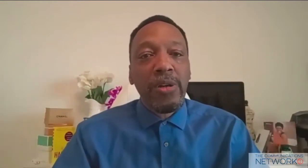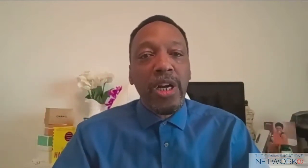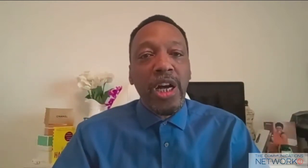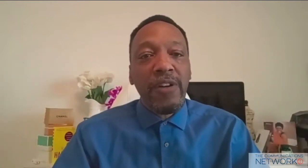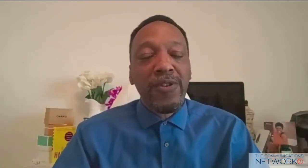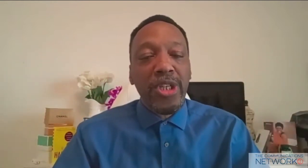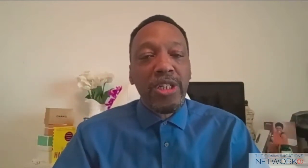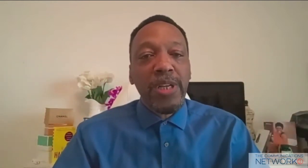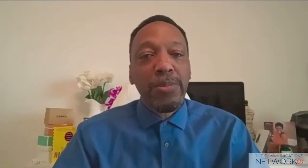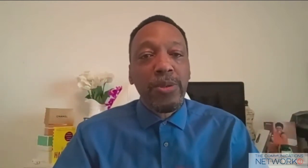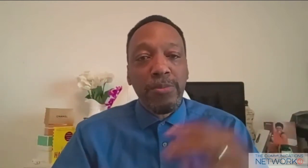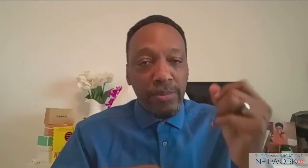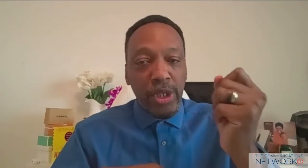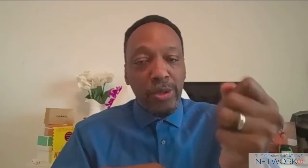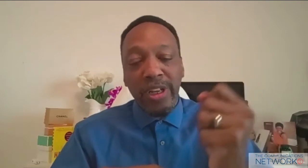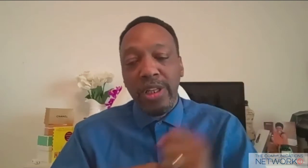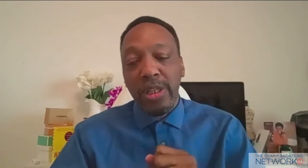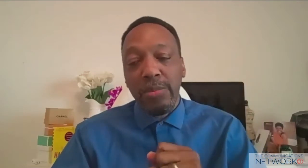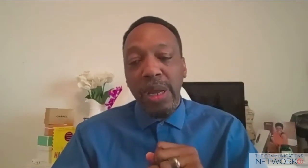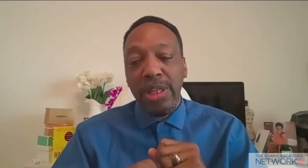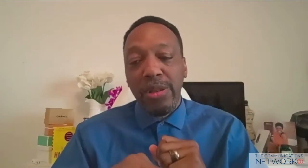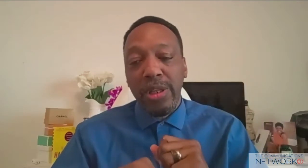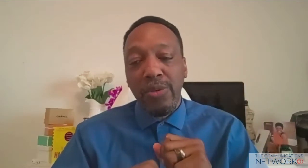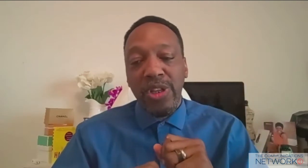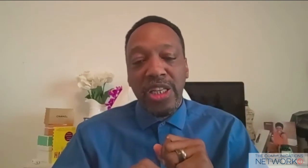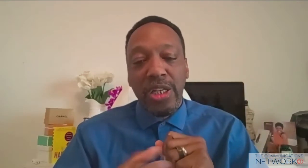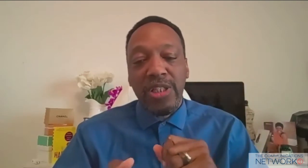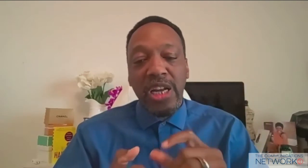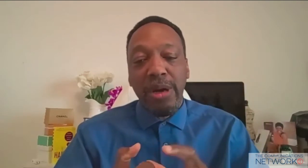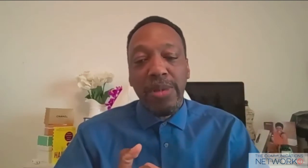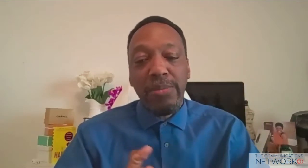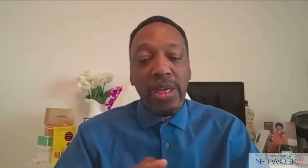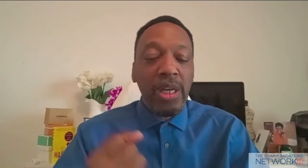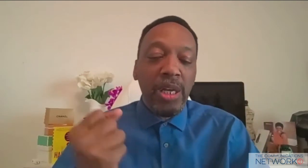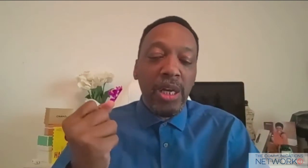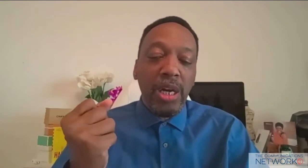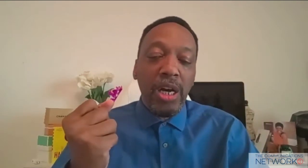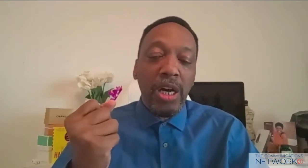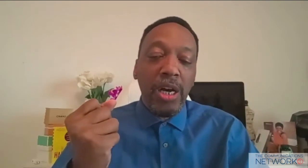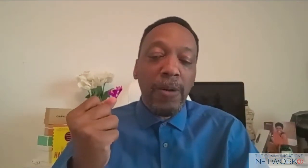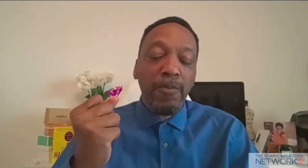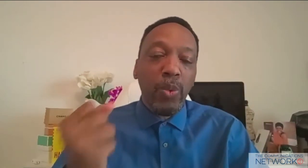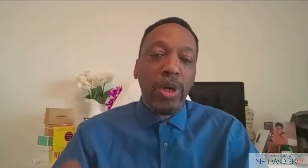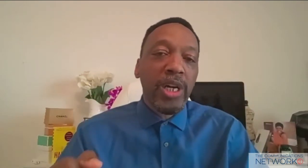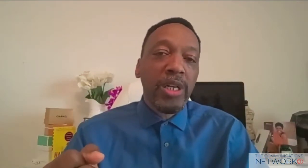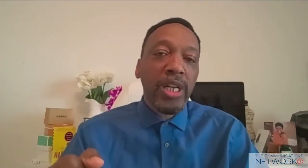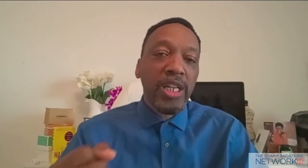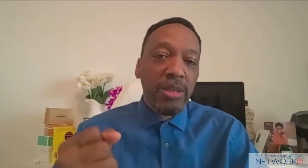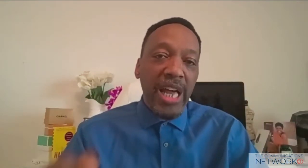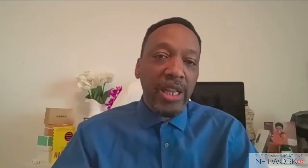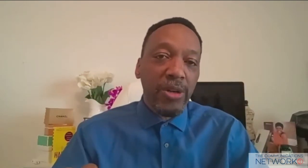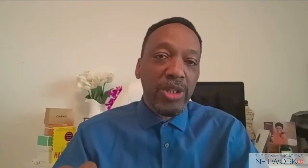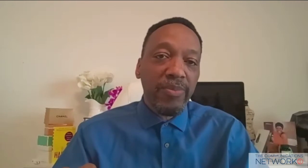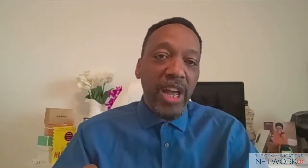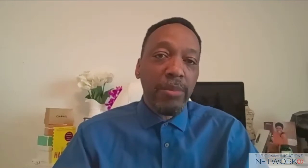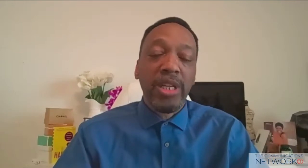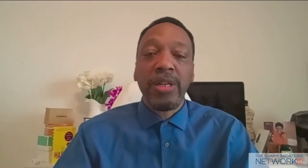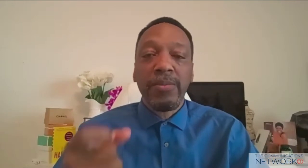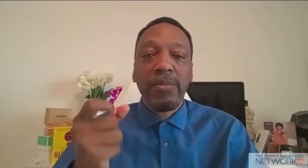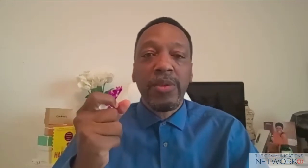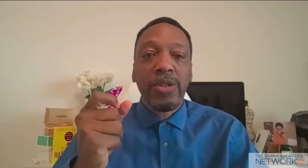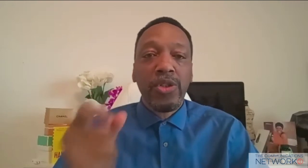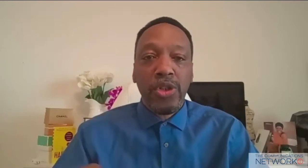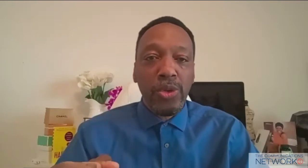maker for such people. So maybe the three things to understand about BME. One is a Black leadership